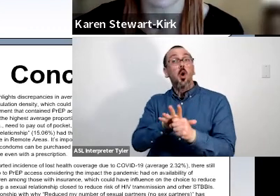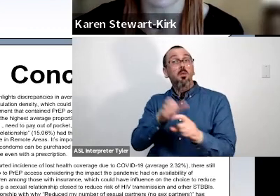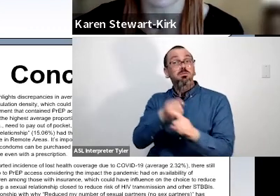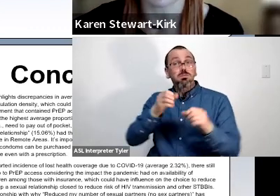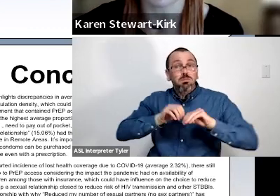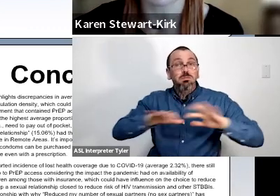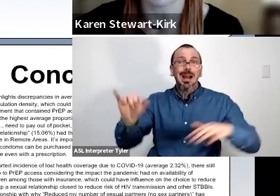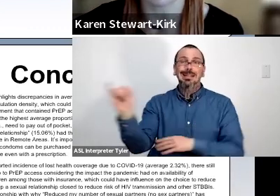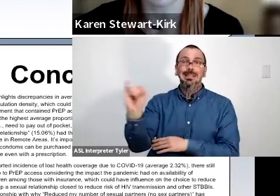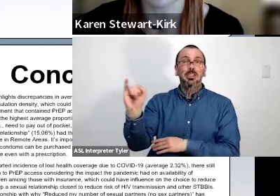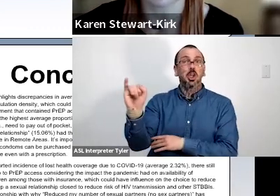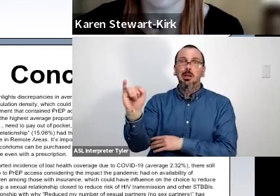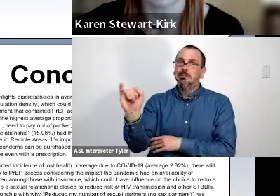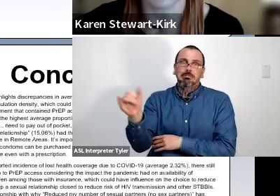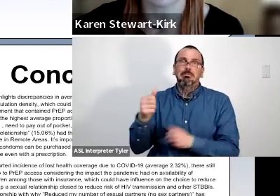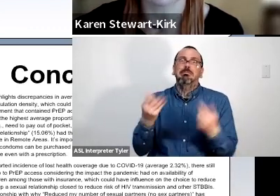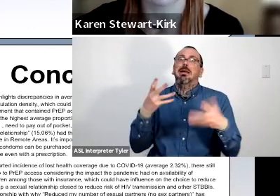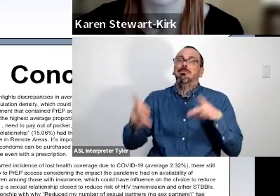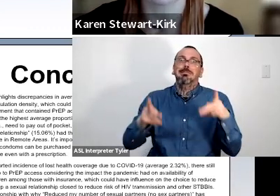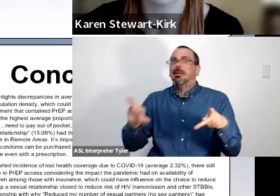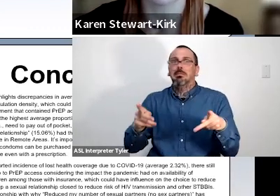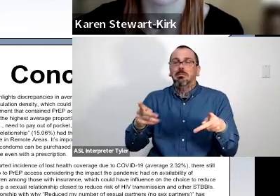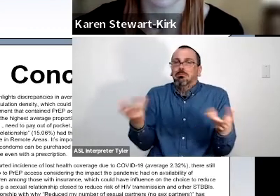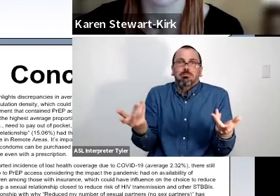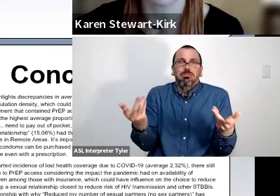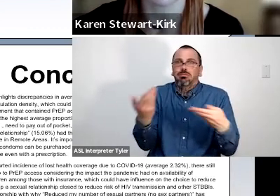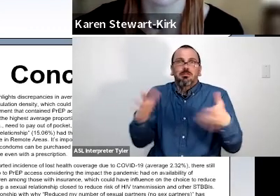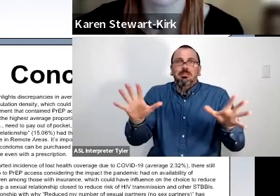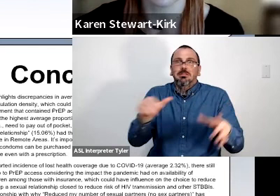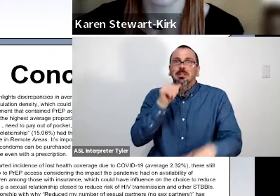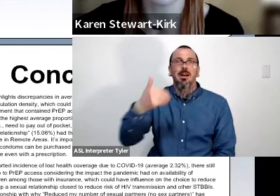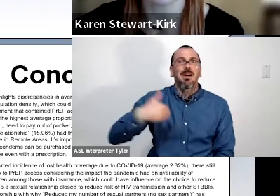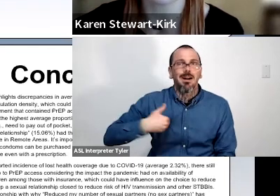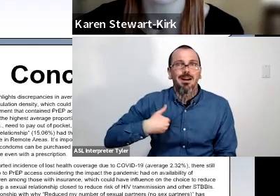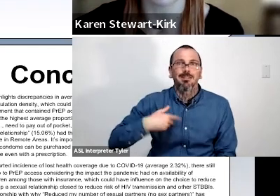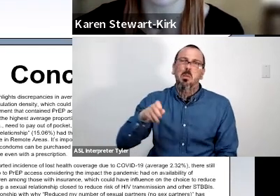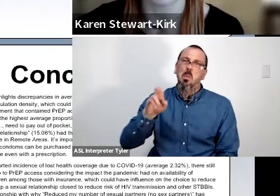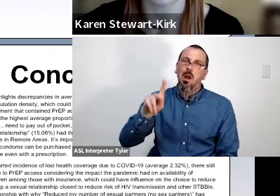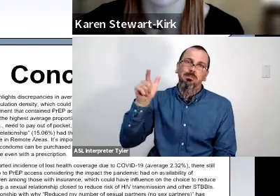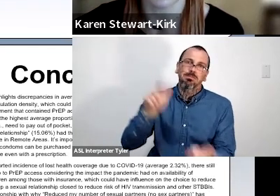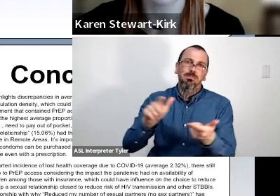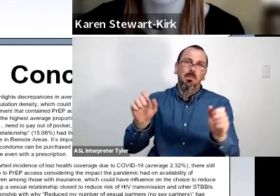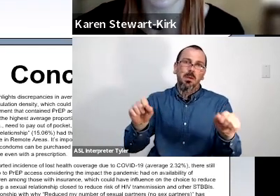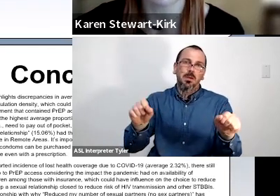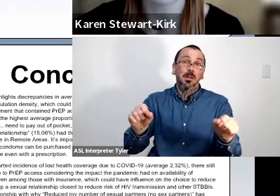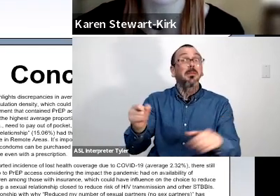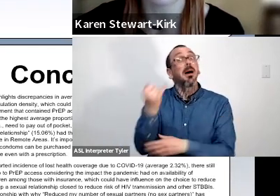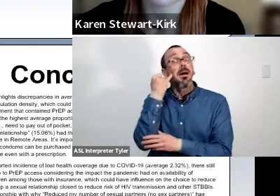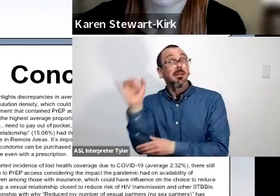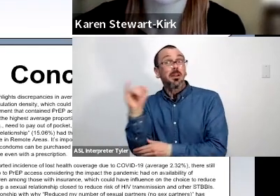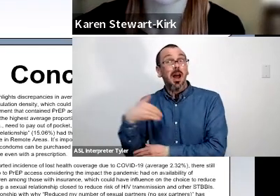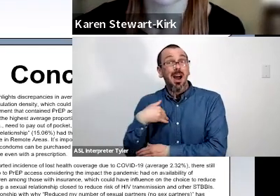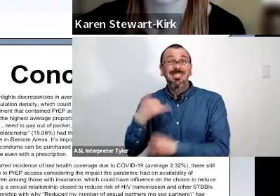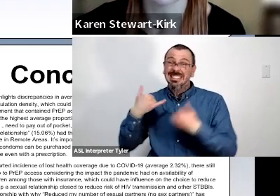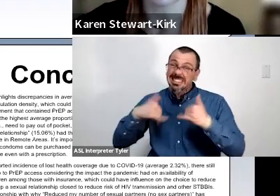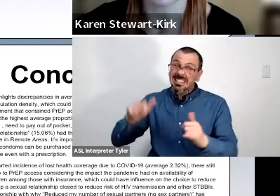PrEP access considering the impact that the pandemic had on the availability of healthcare services, even among those with insurance, which could have an influence on the